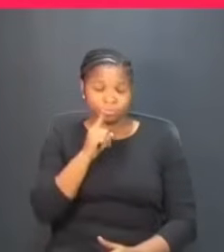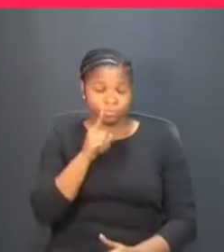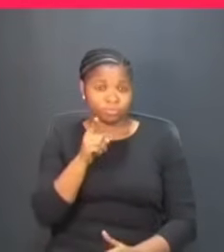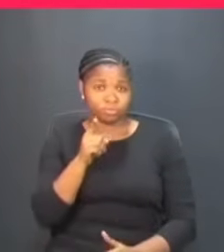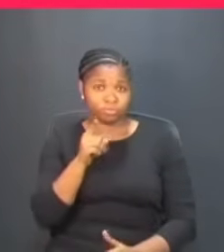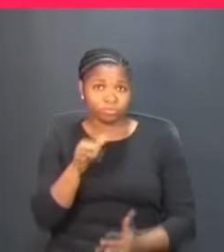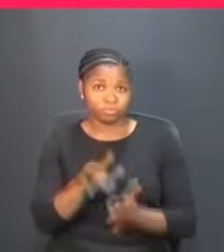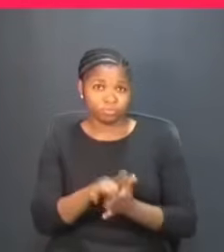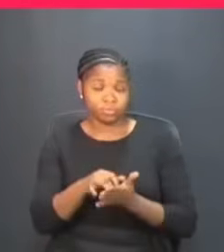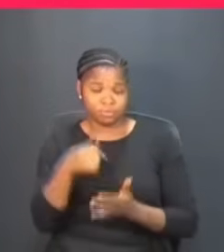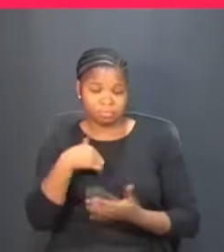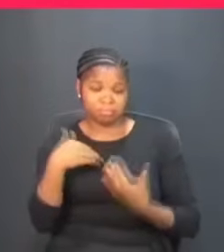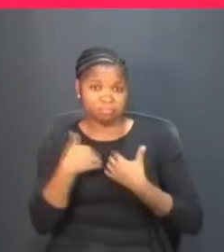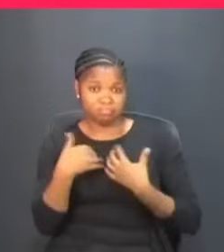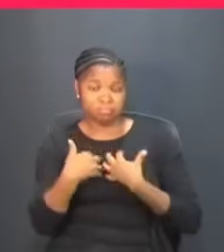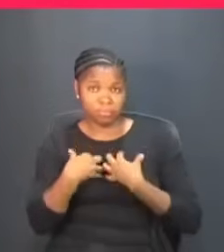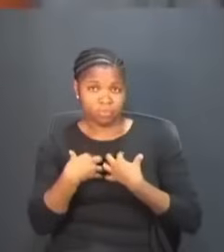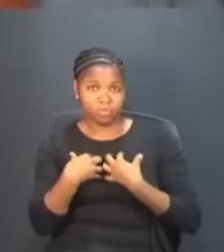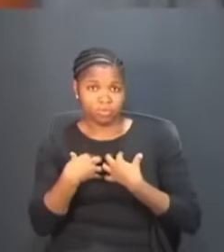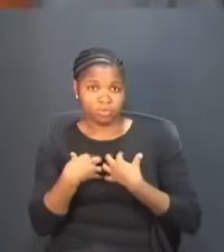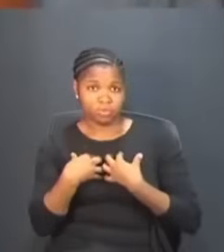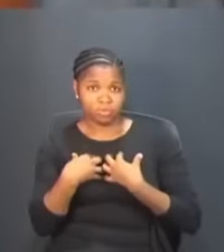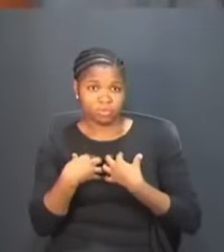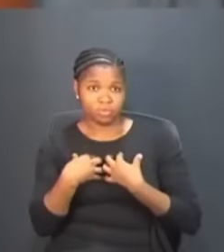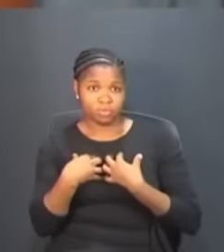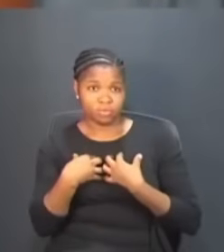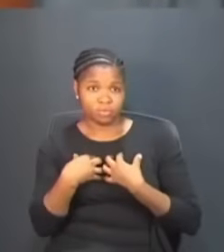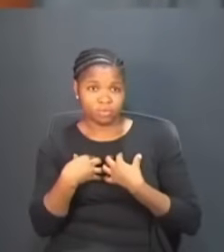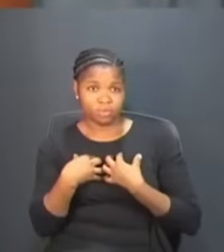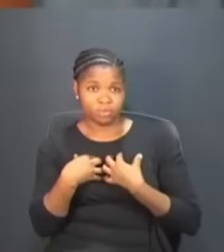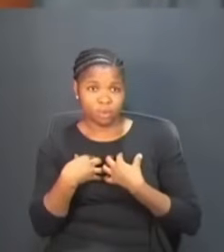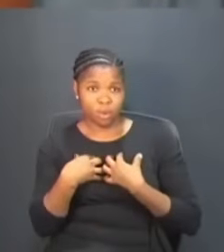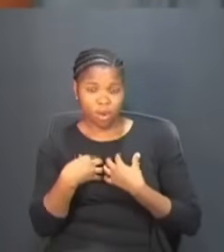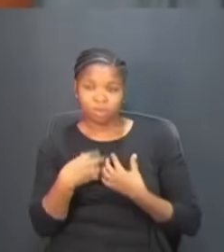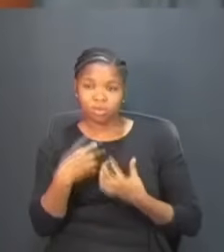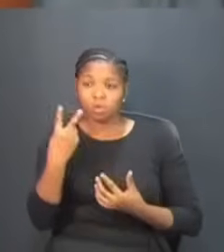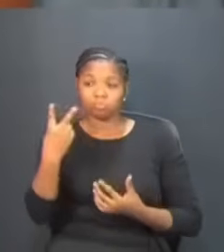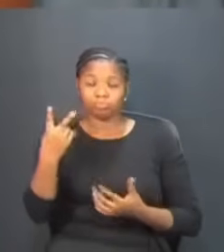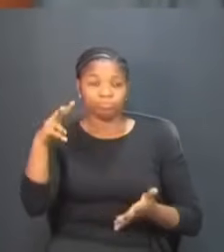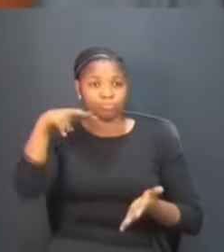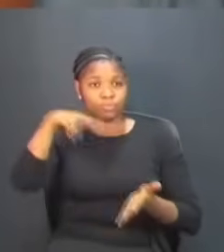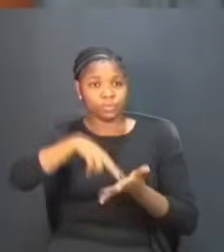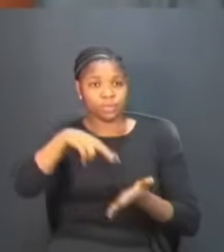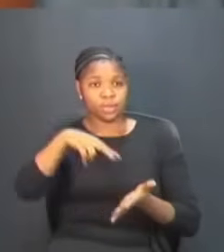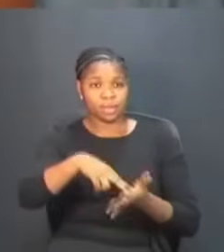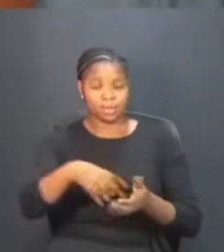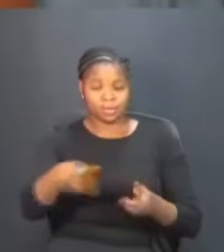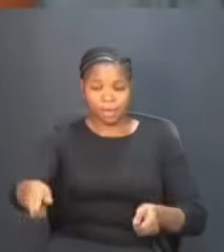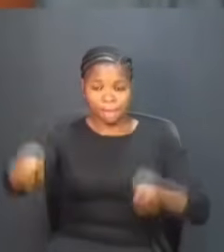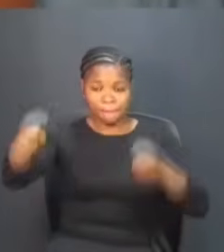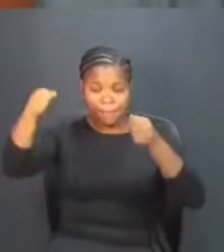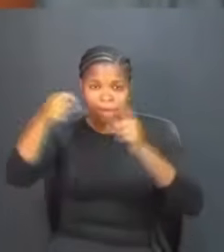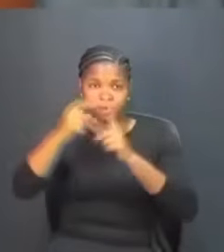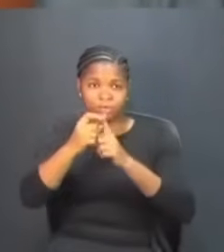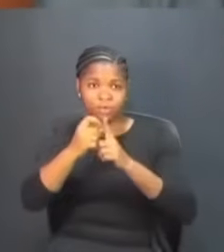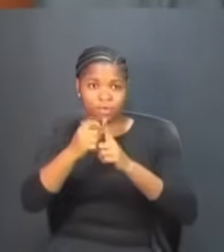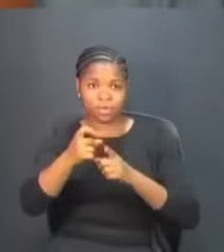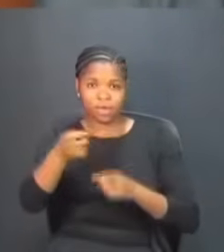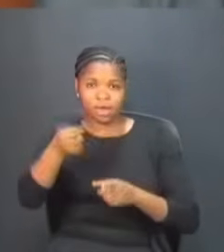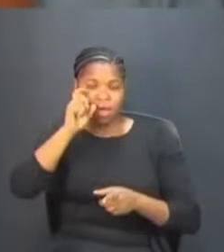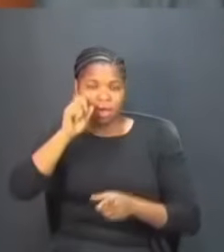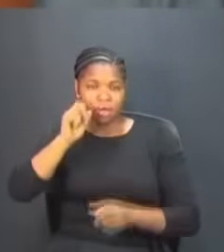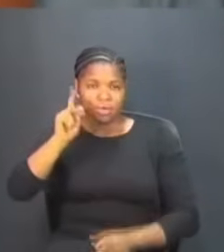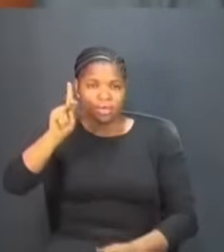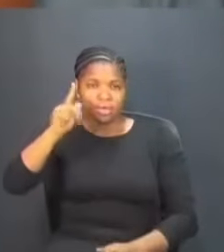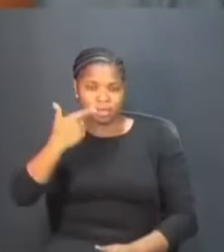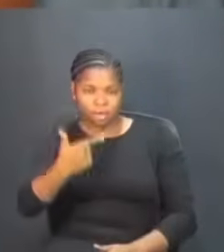that I have 2,000 bags of paddy rice, 100 kg bags of paddy rice lying